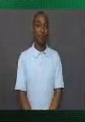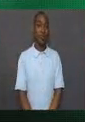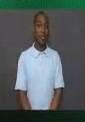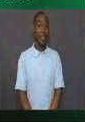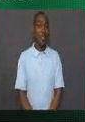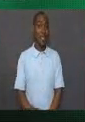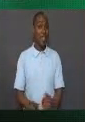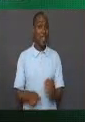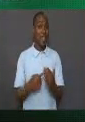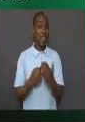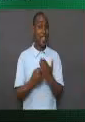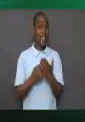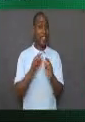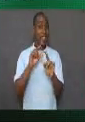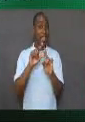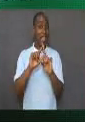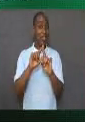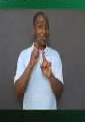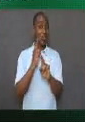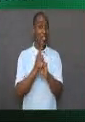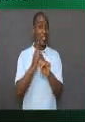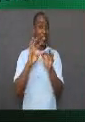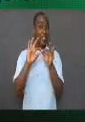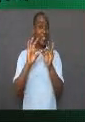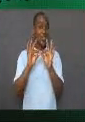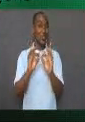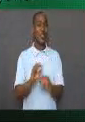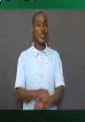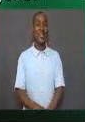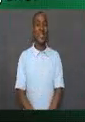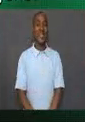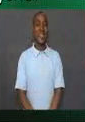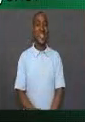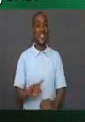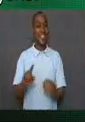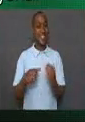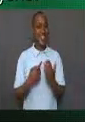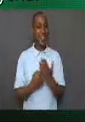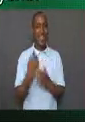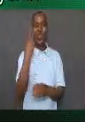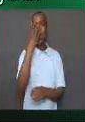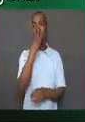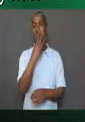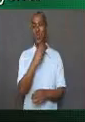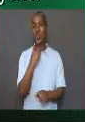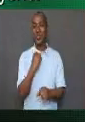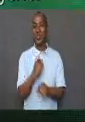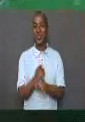Did you define all the terms correctly? If so, great job.